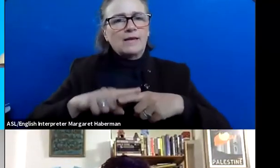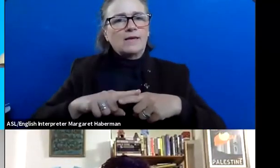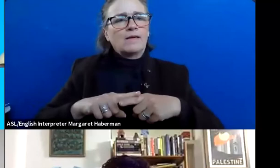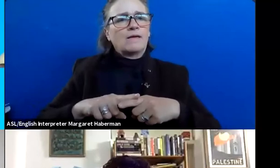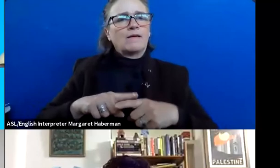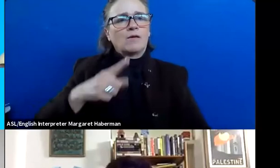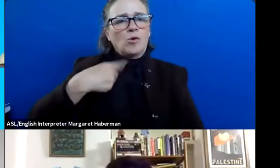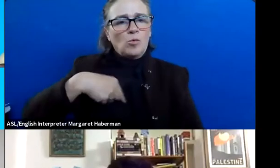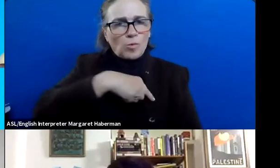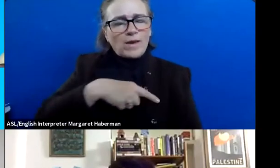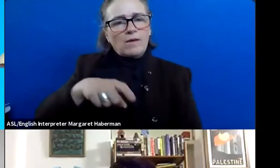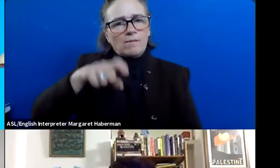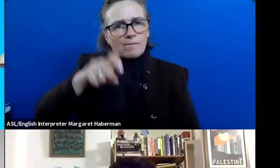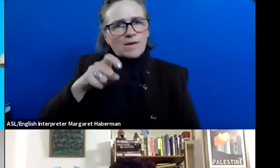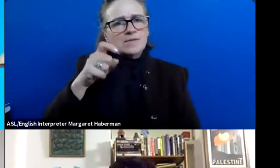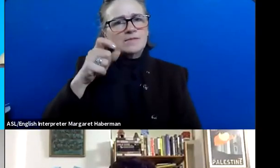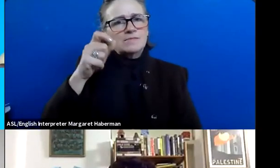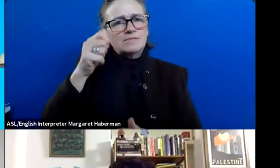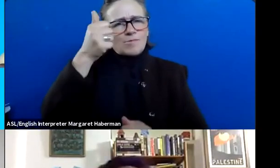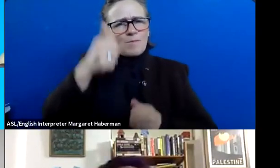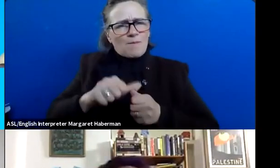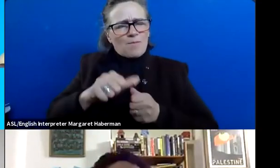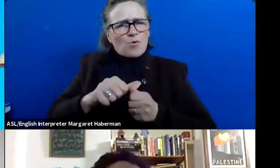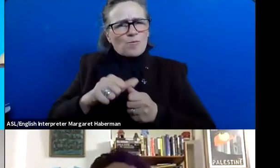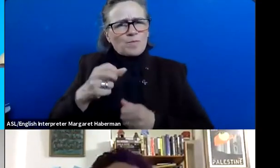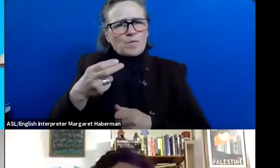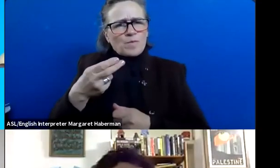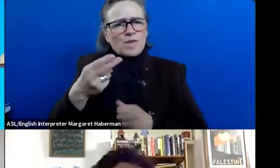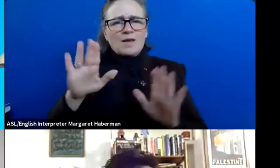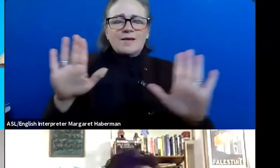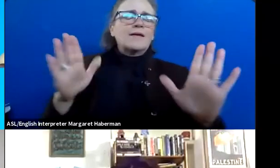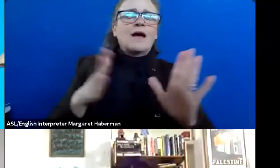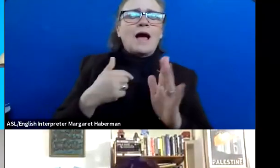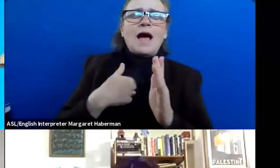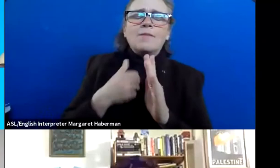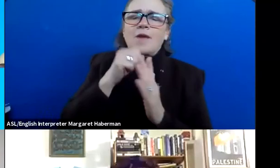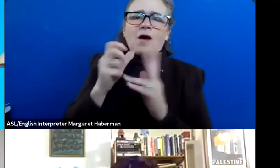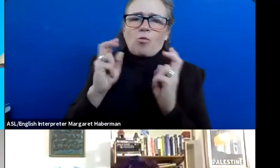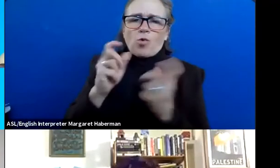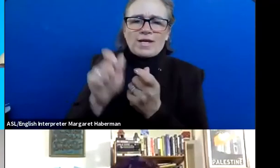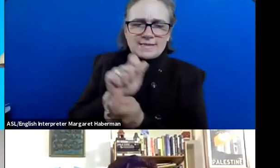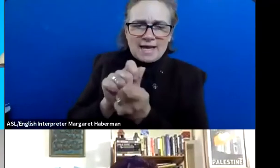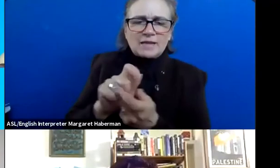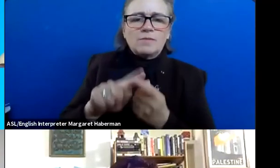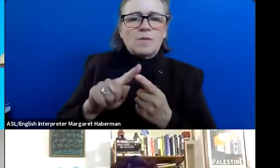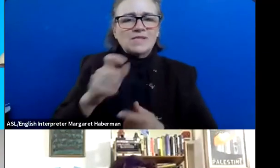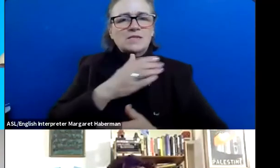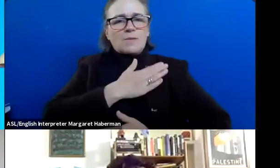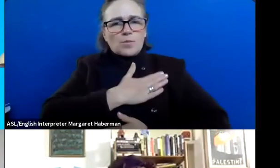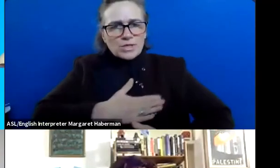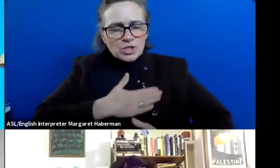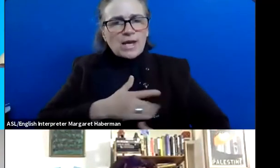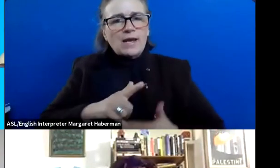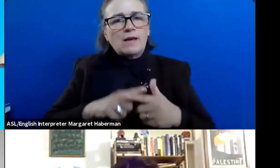mind, appreciate and honor the human sanctity. This is my paraphrasing, but he talks about appreciating and